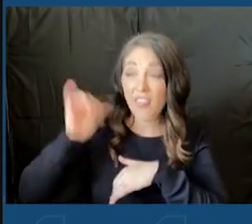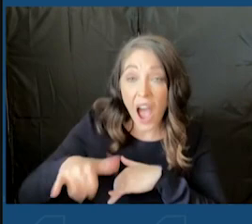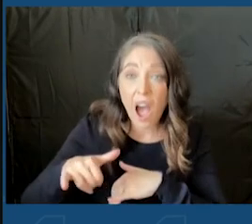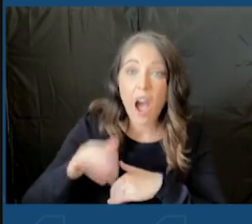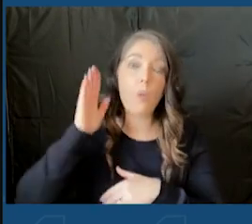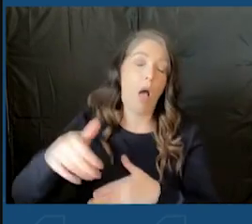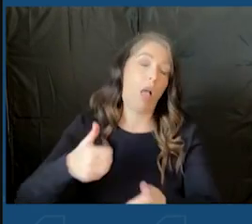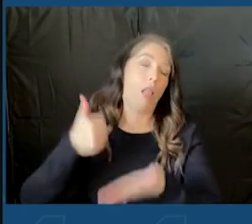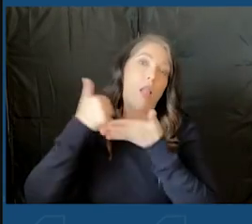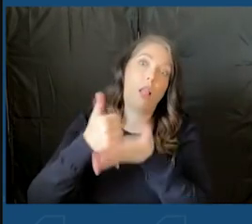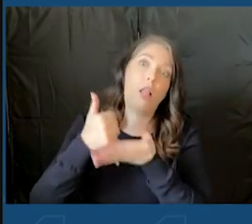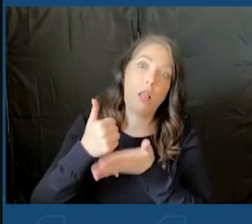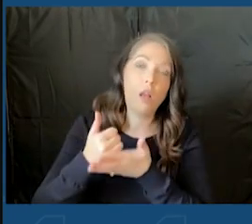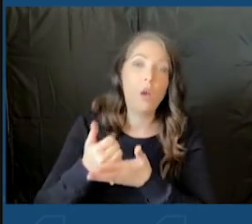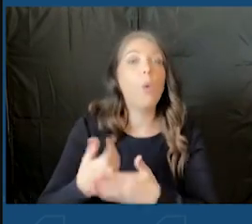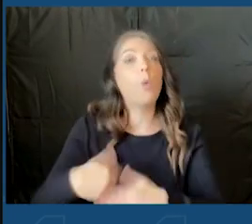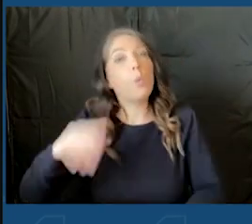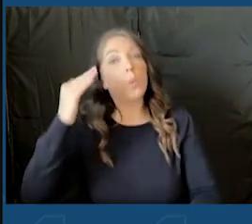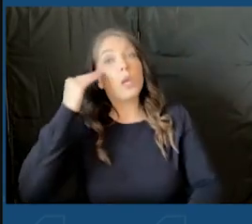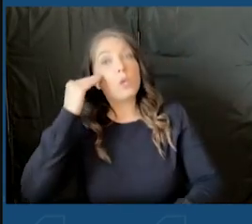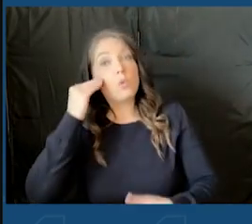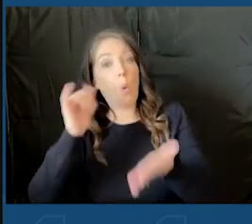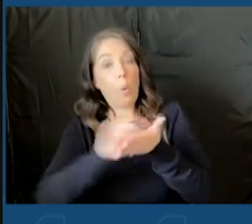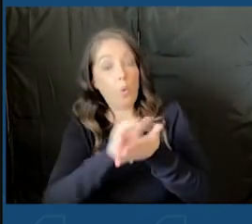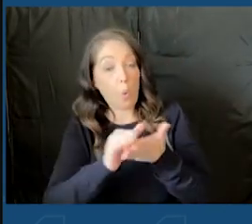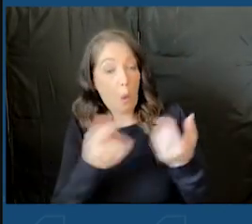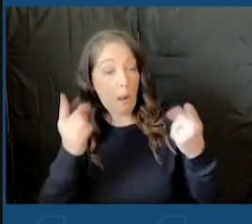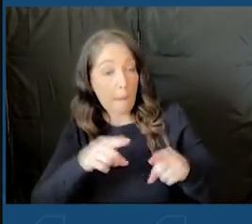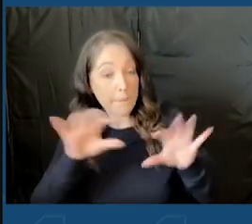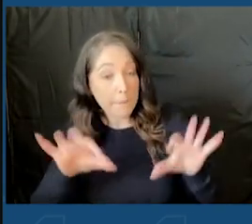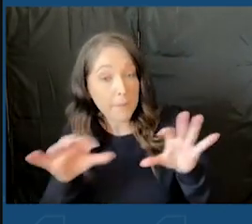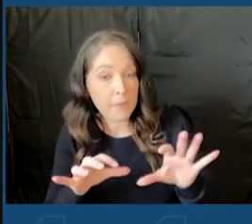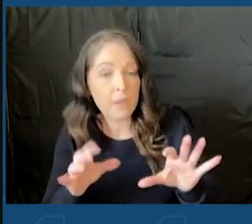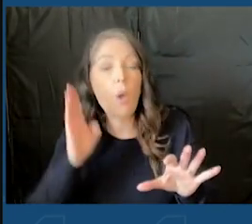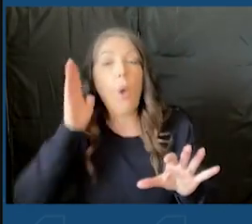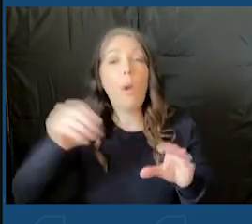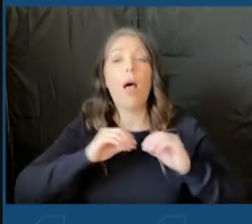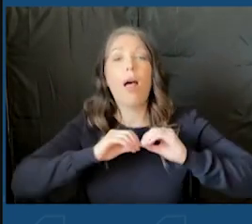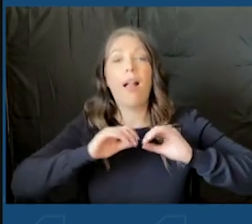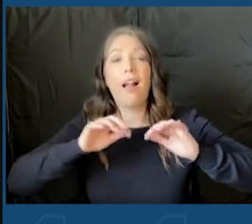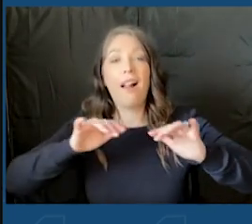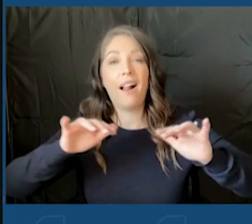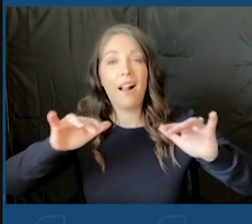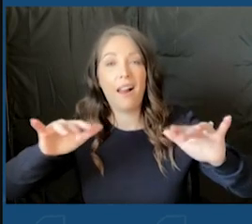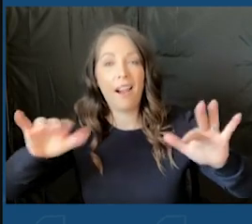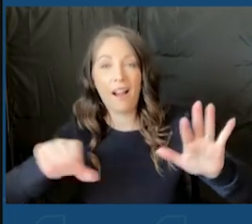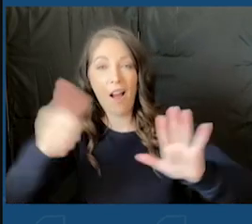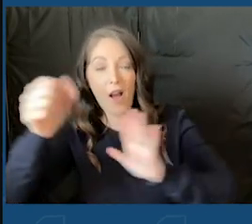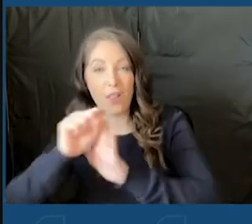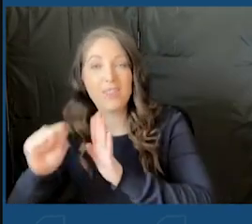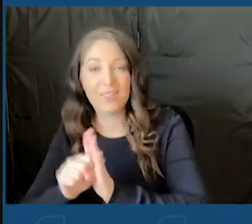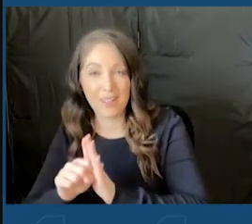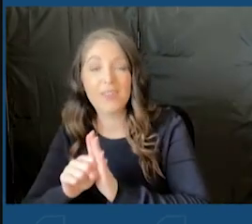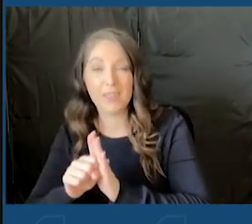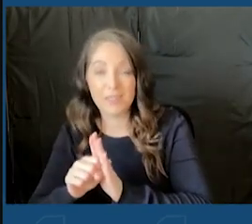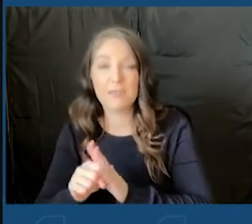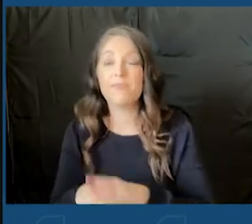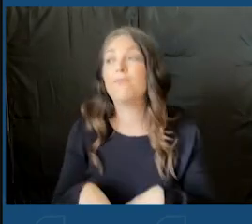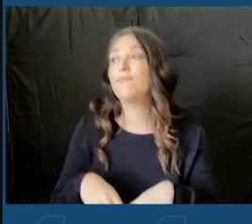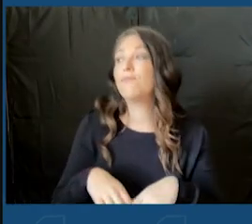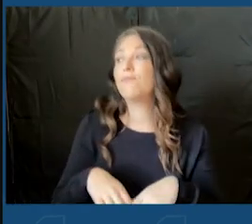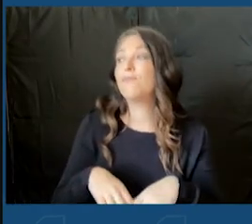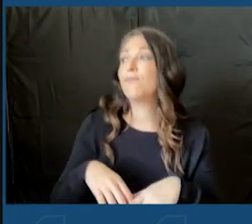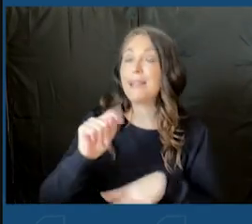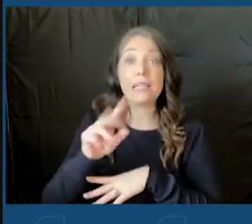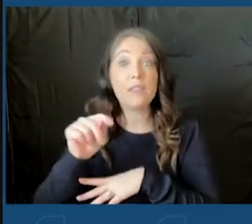it will have a ripple effect. Appliances, whether they're TVs, computers, lamps,